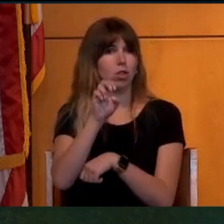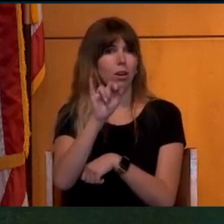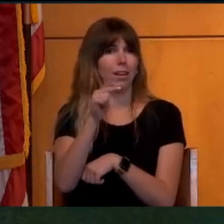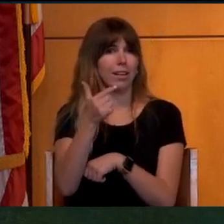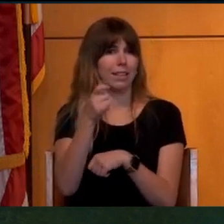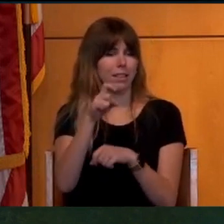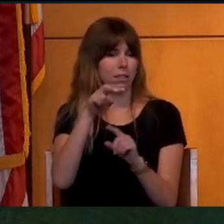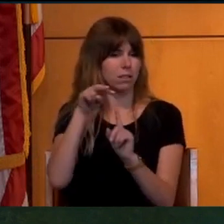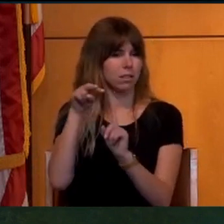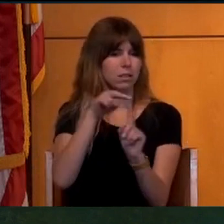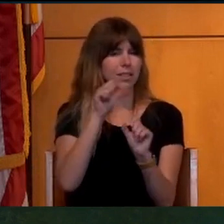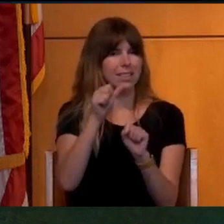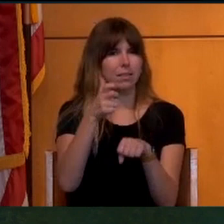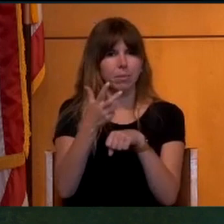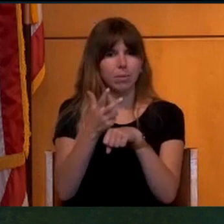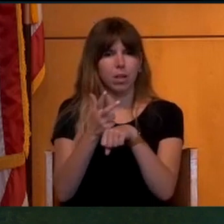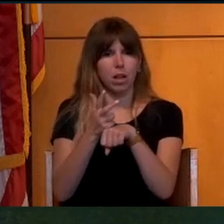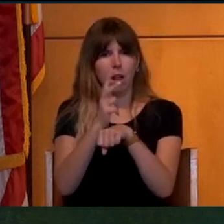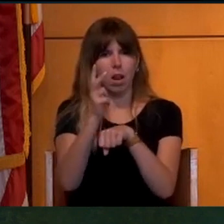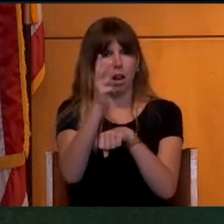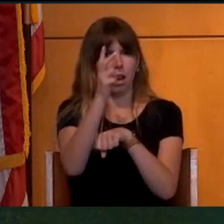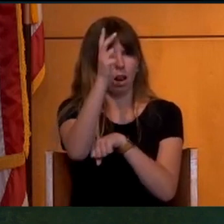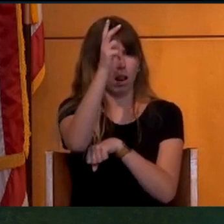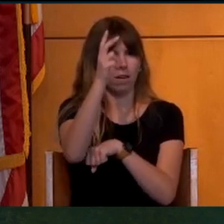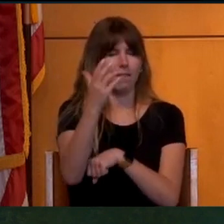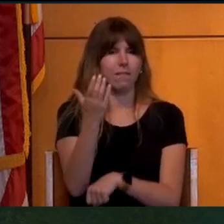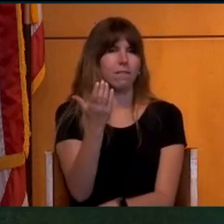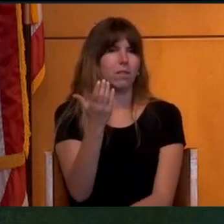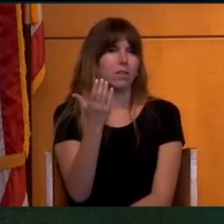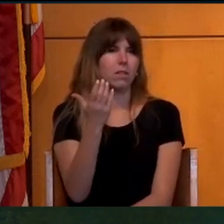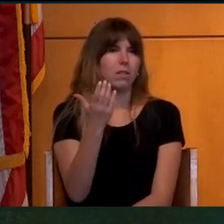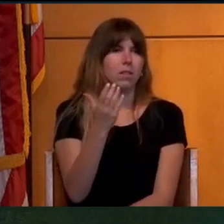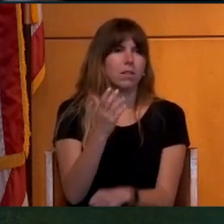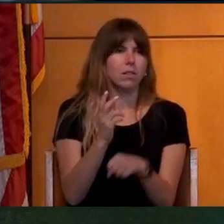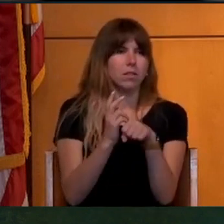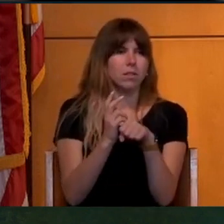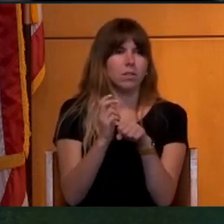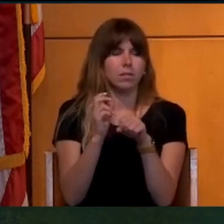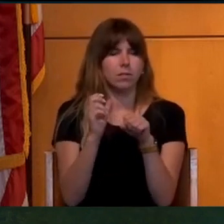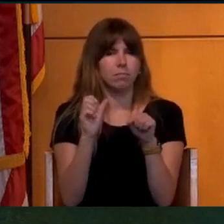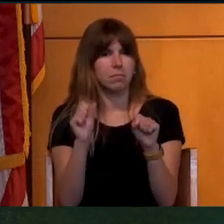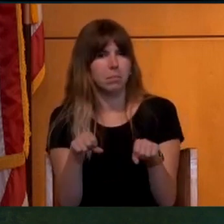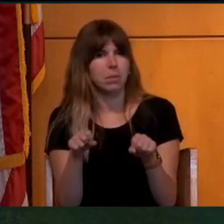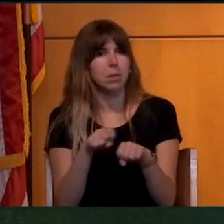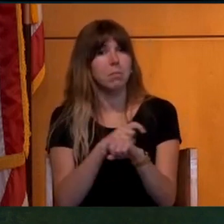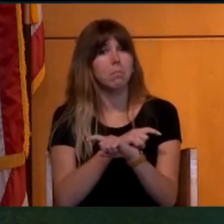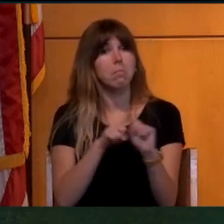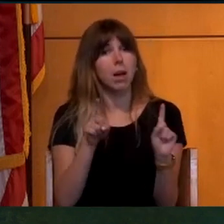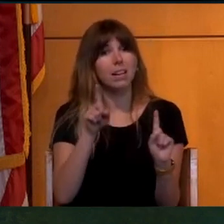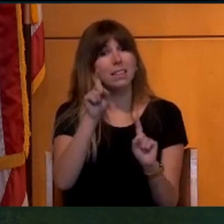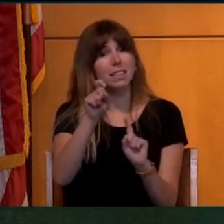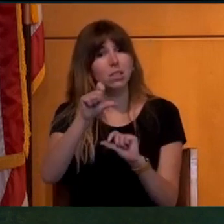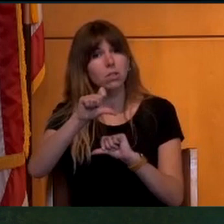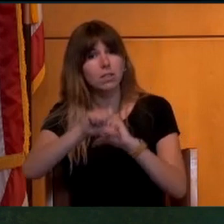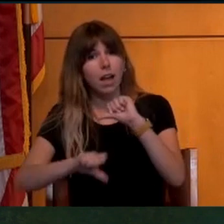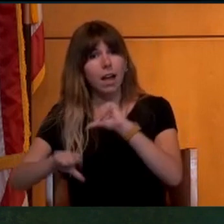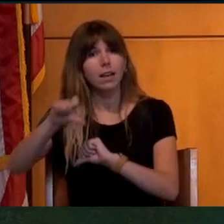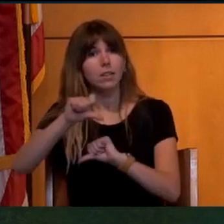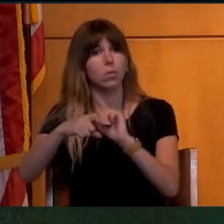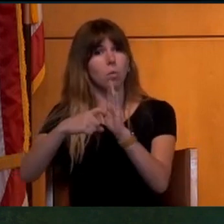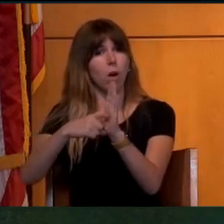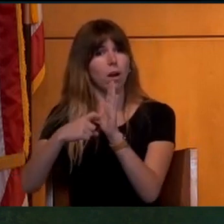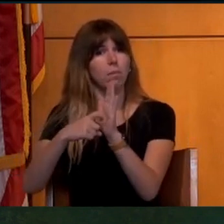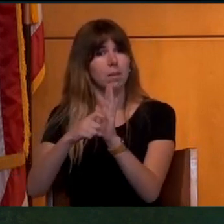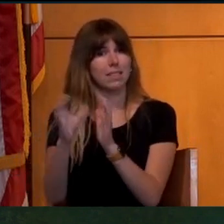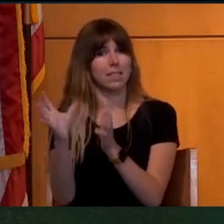over slopes of 15 degrees or less. But it also had to have all the proper science criteria, meaning we had to be able to